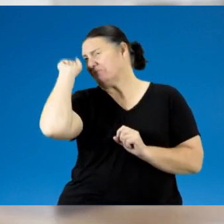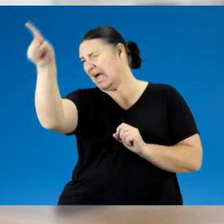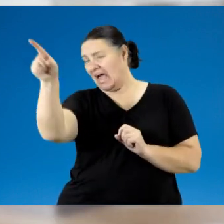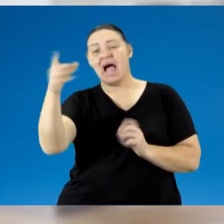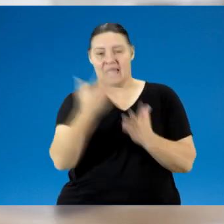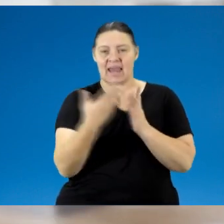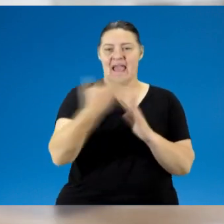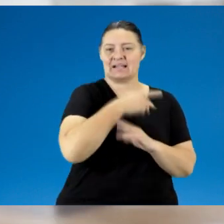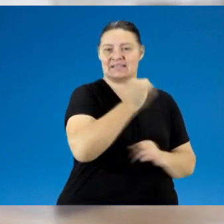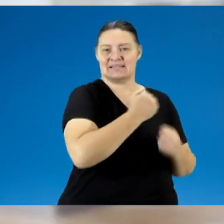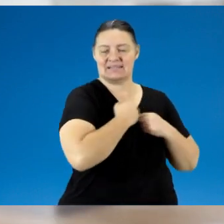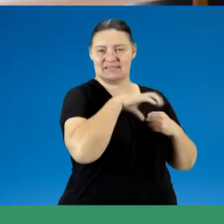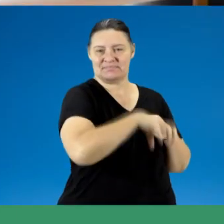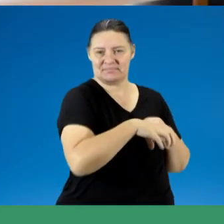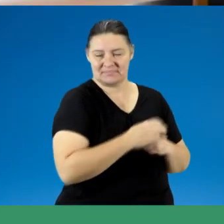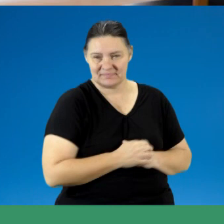very far away.